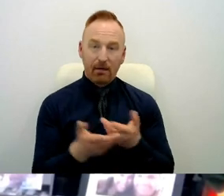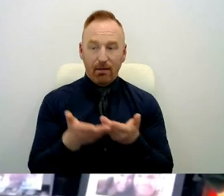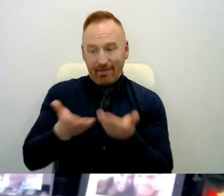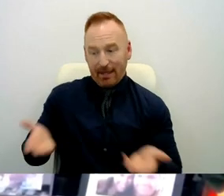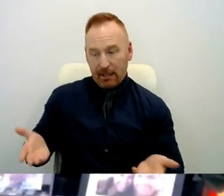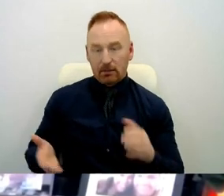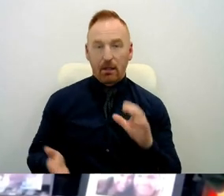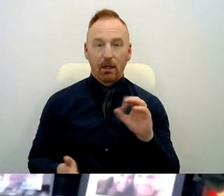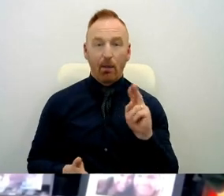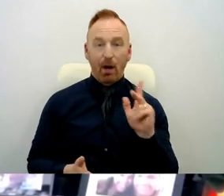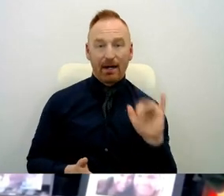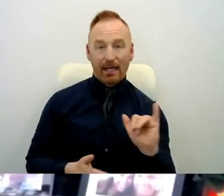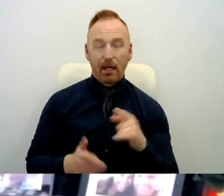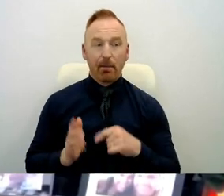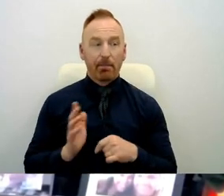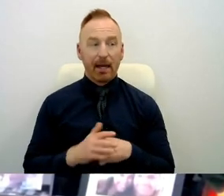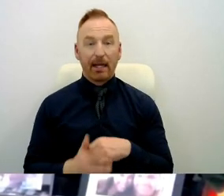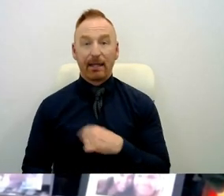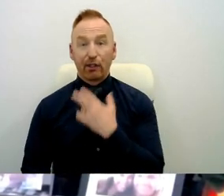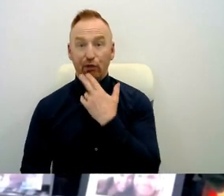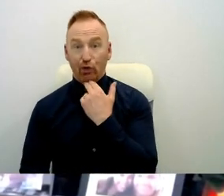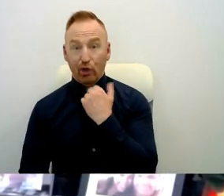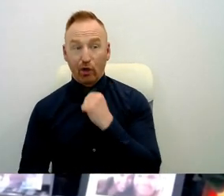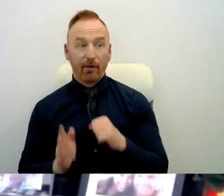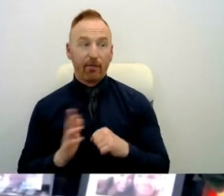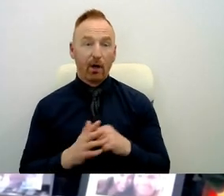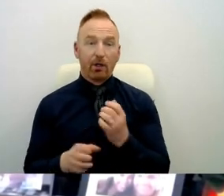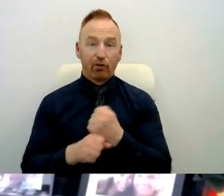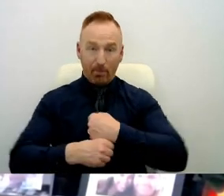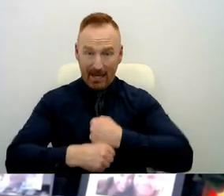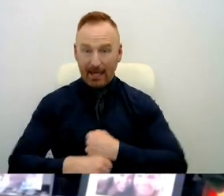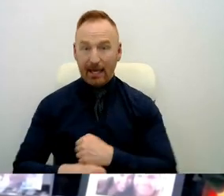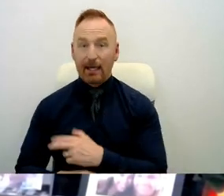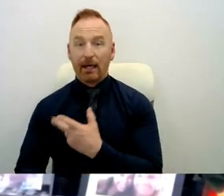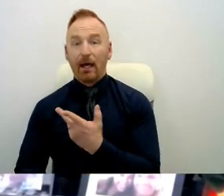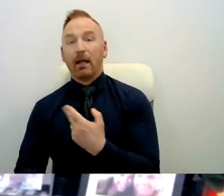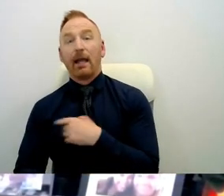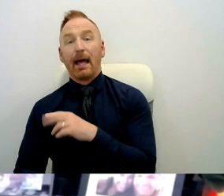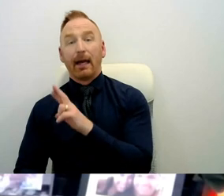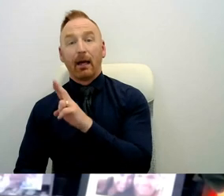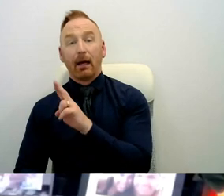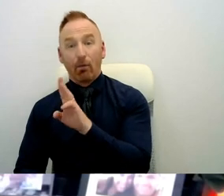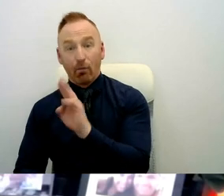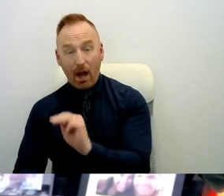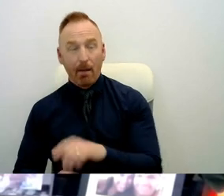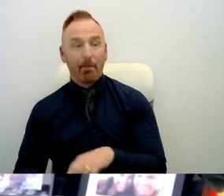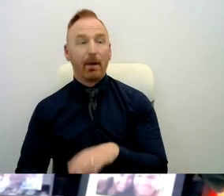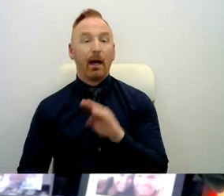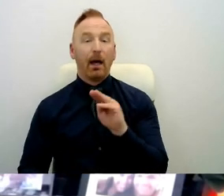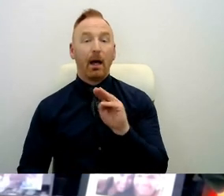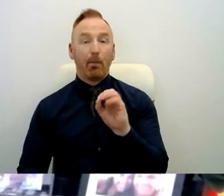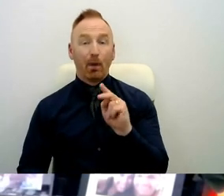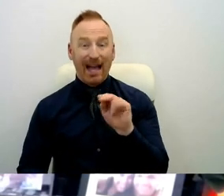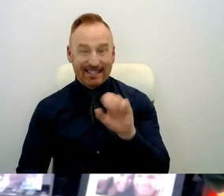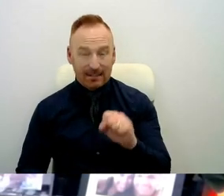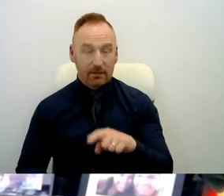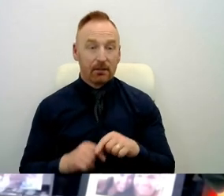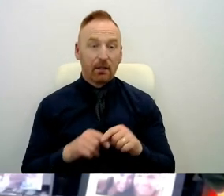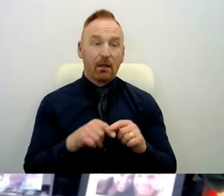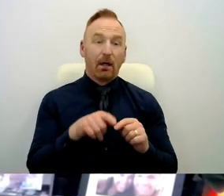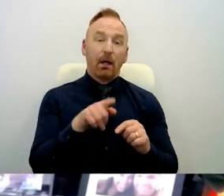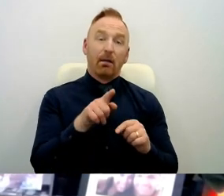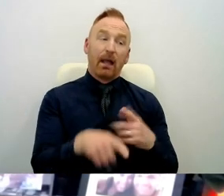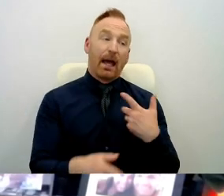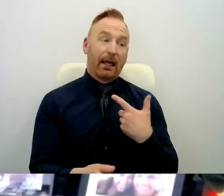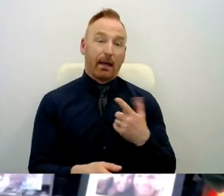produced by enslaved people as well, including the sugar that we use to make Canadian rum and molasses. Unpaid and non-consensual